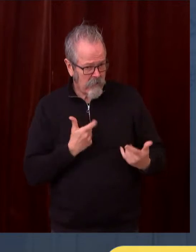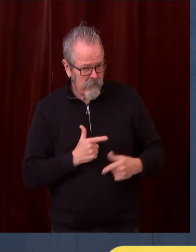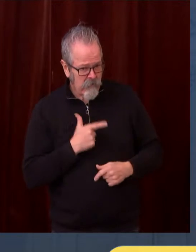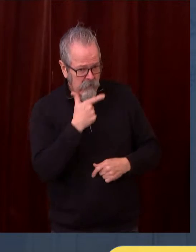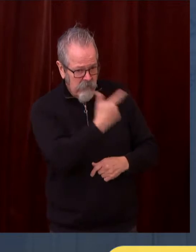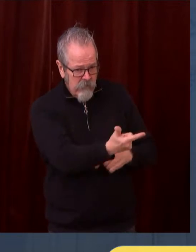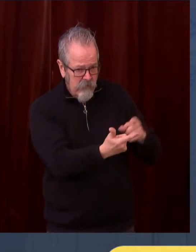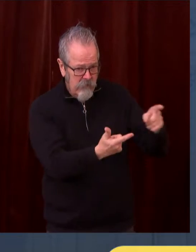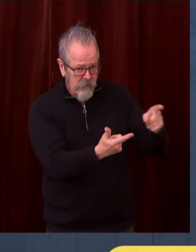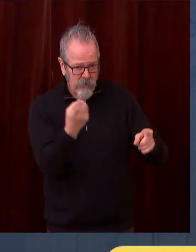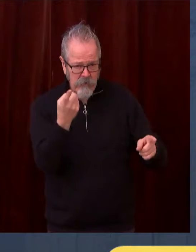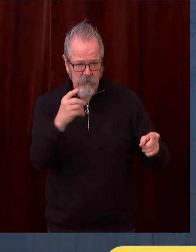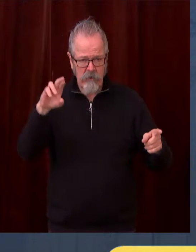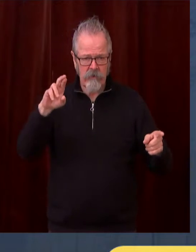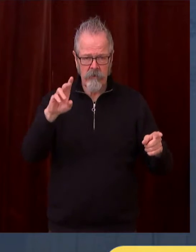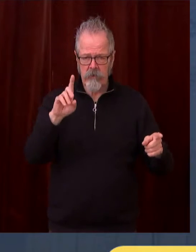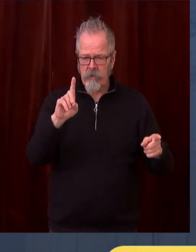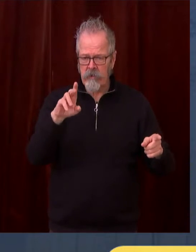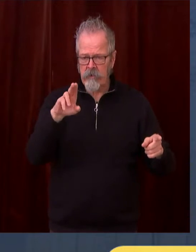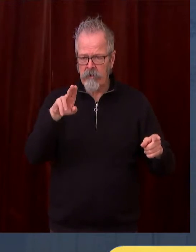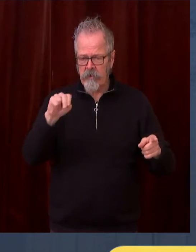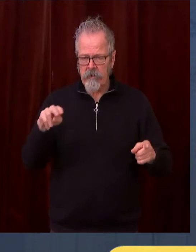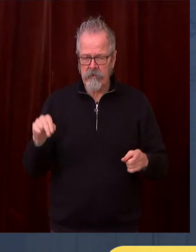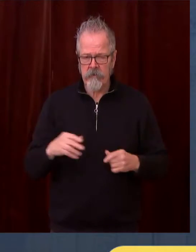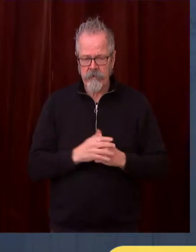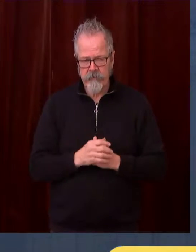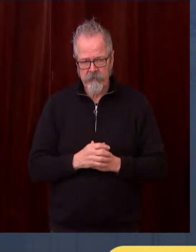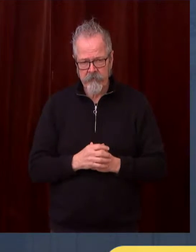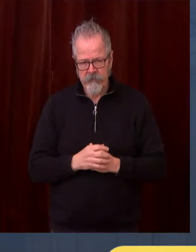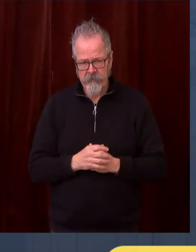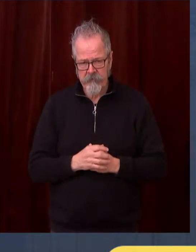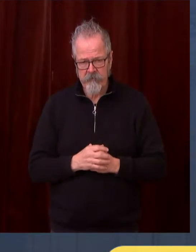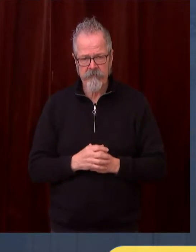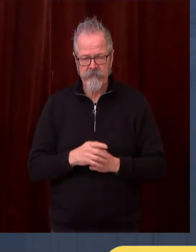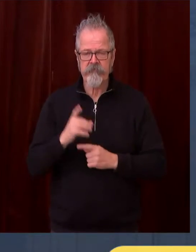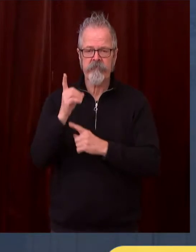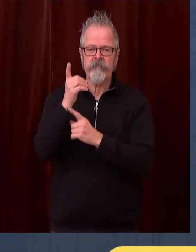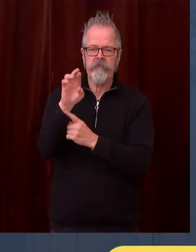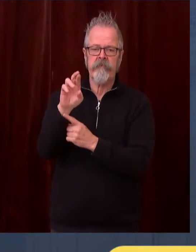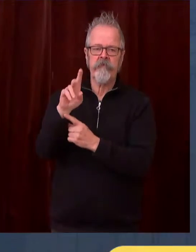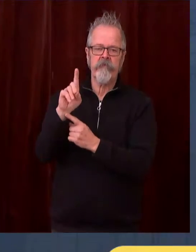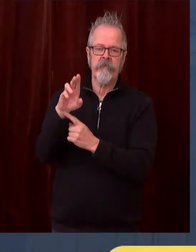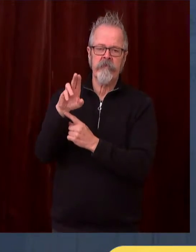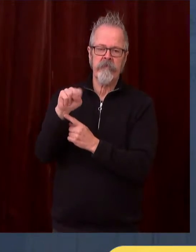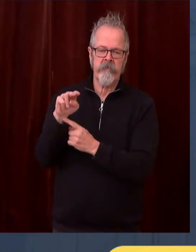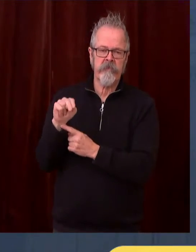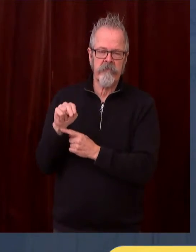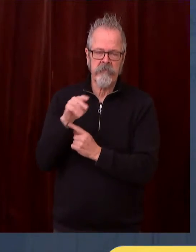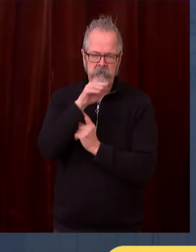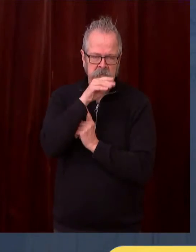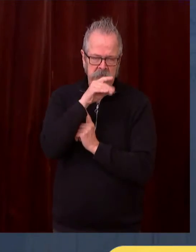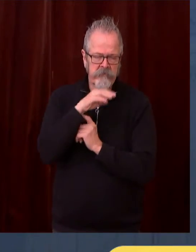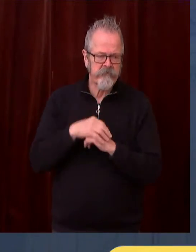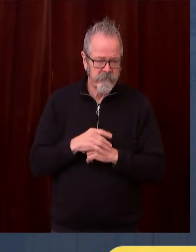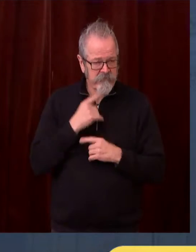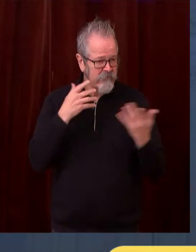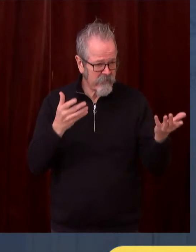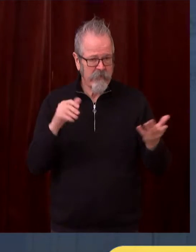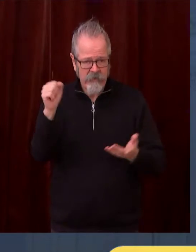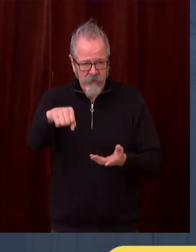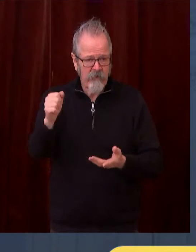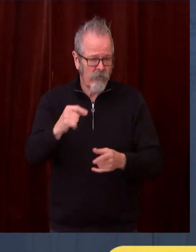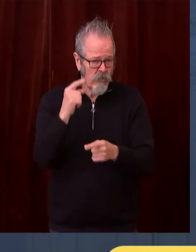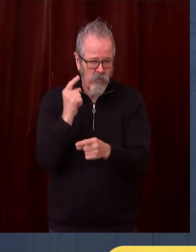and efficacy of the COVID-19 vaccine from Pfizer that we were planning to use in our states. Both